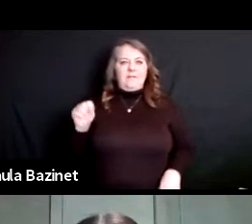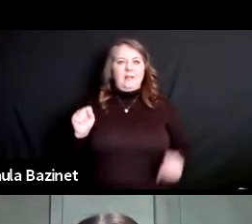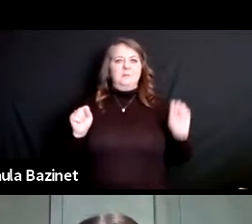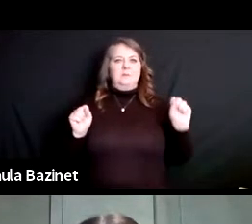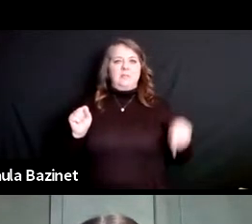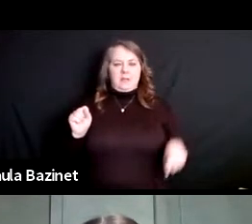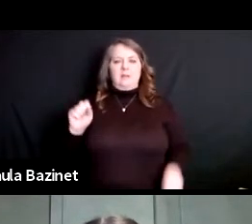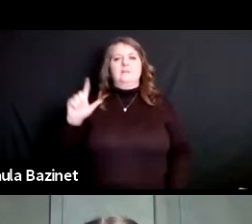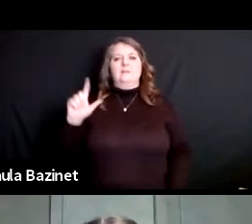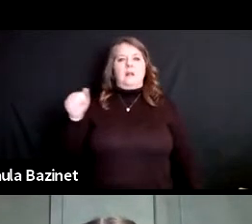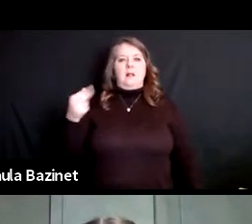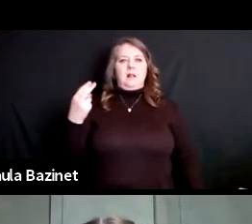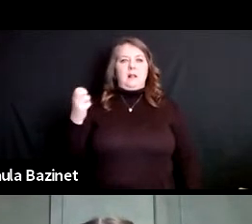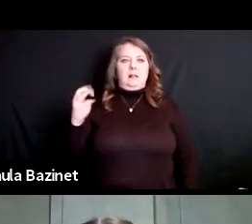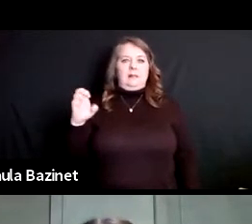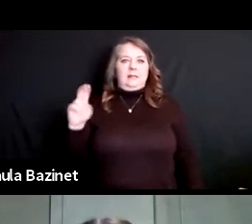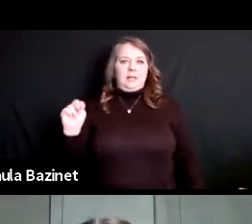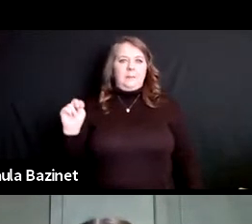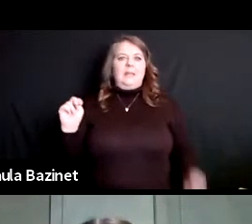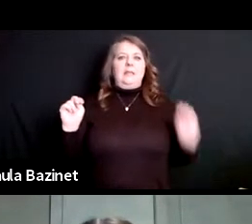Mr. Lehrman? Yes.